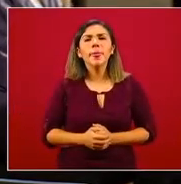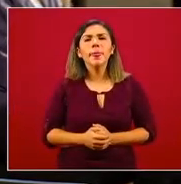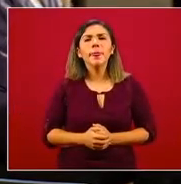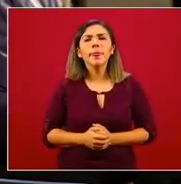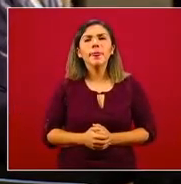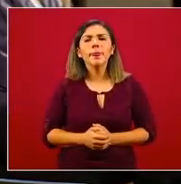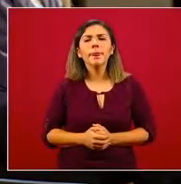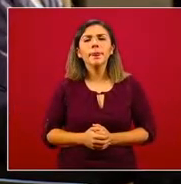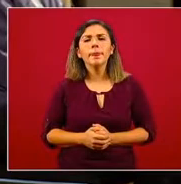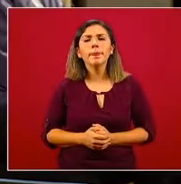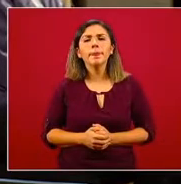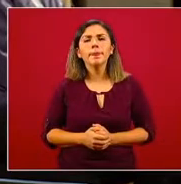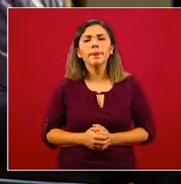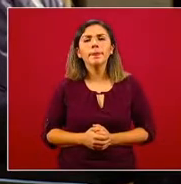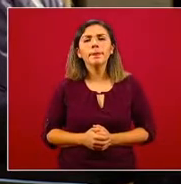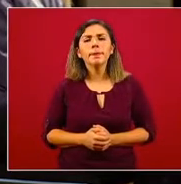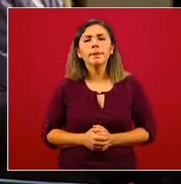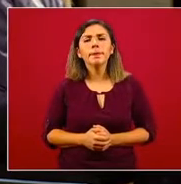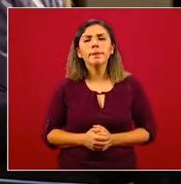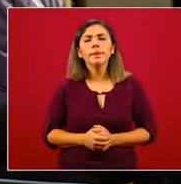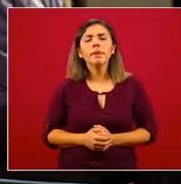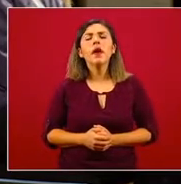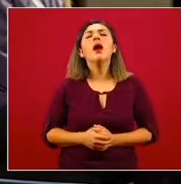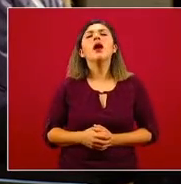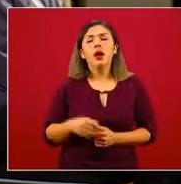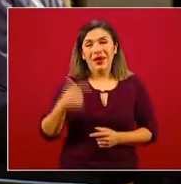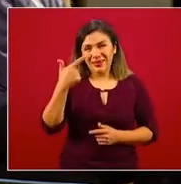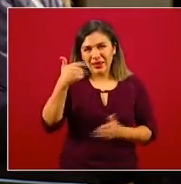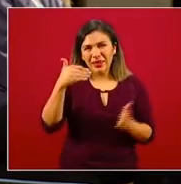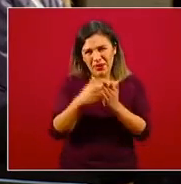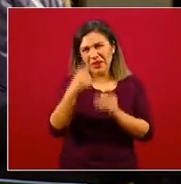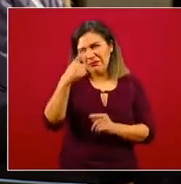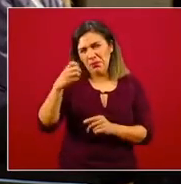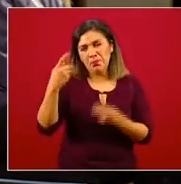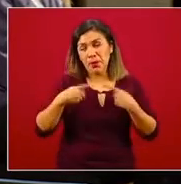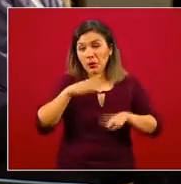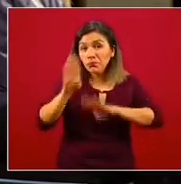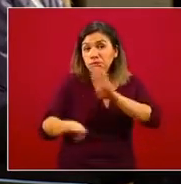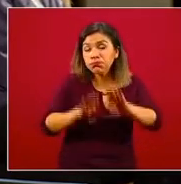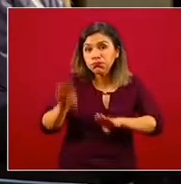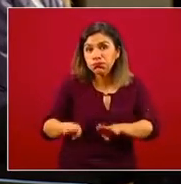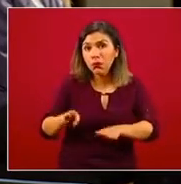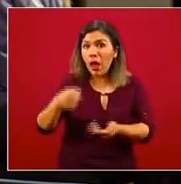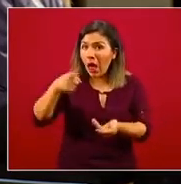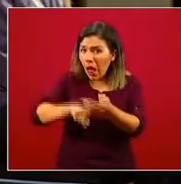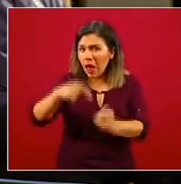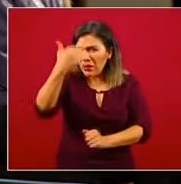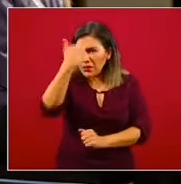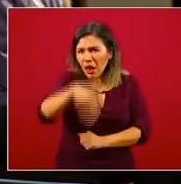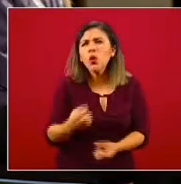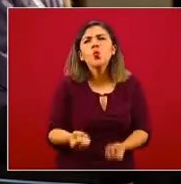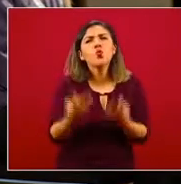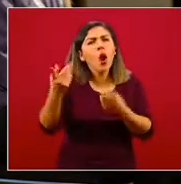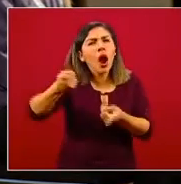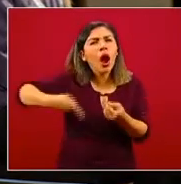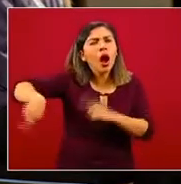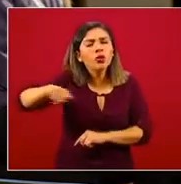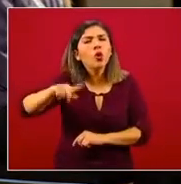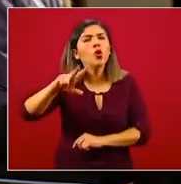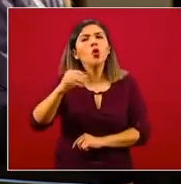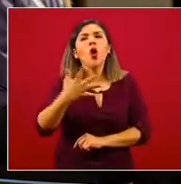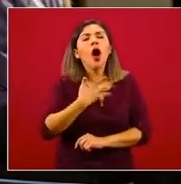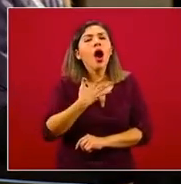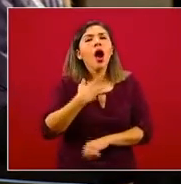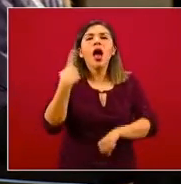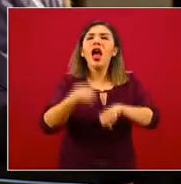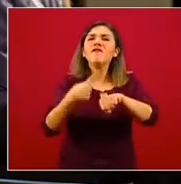comorbilidad, con otra are enfermedad que showing haya comorbidities? detonado Do you know what's the pues ese percentage of them